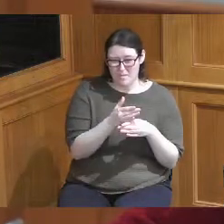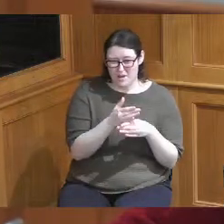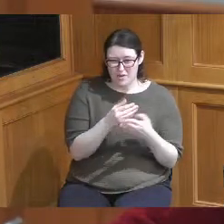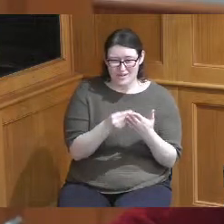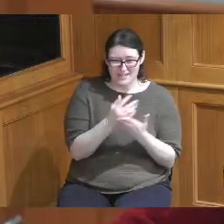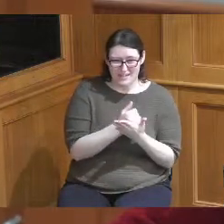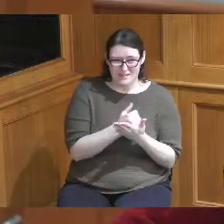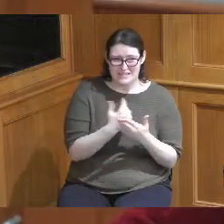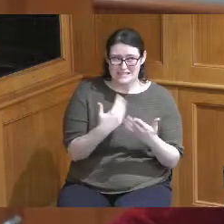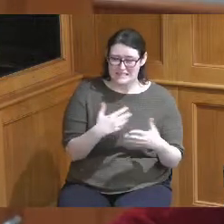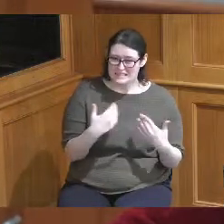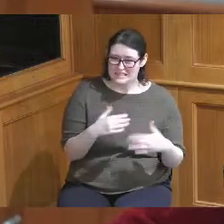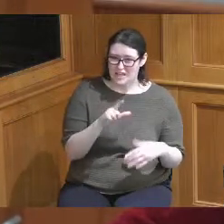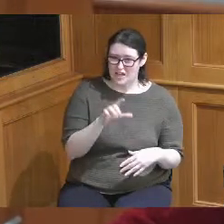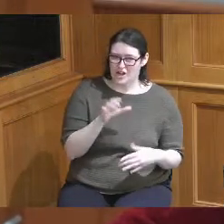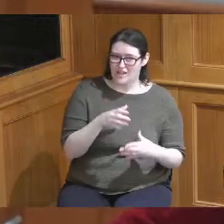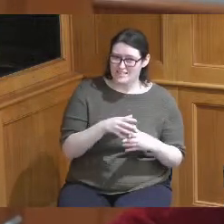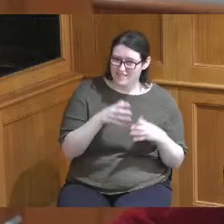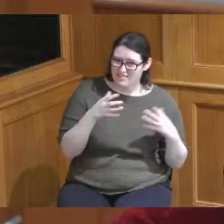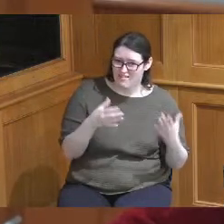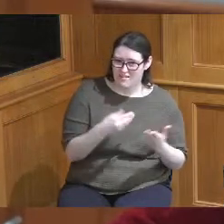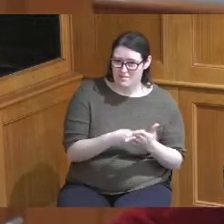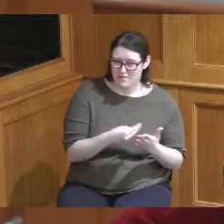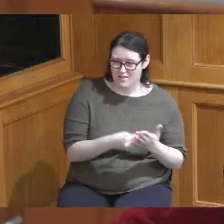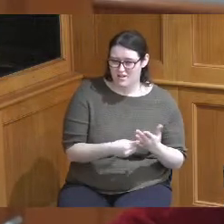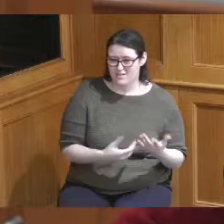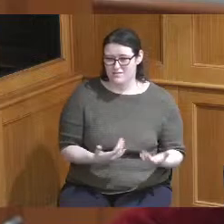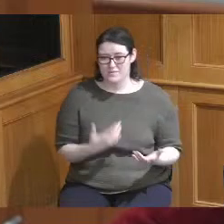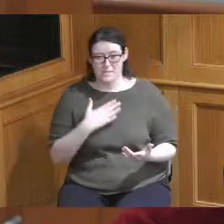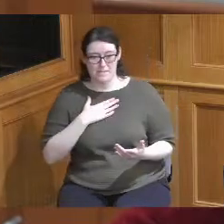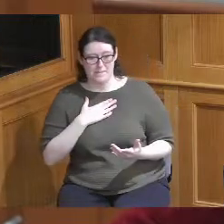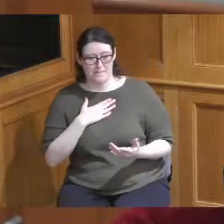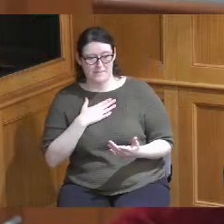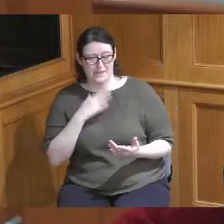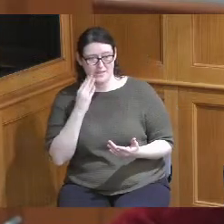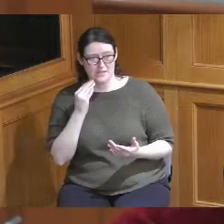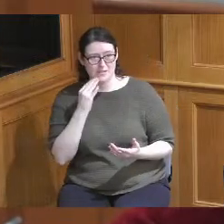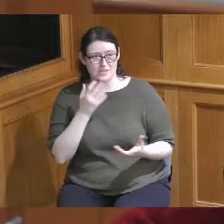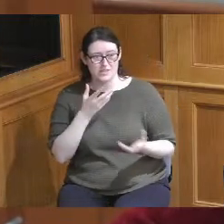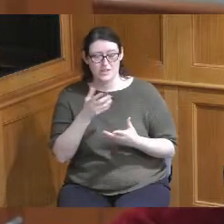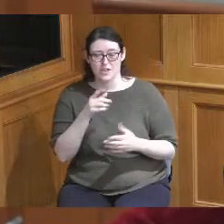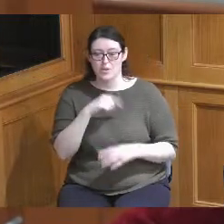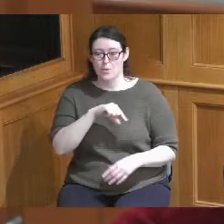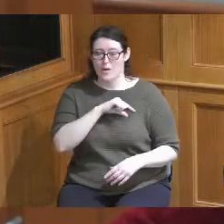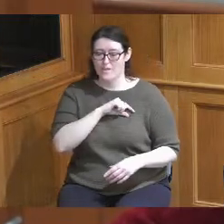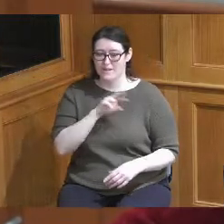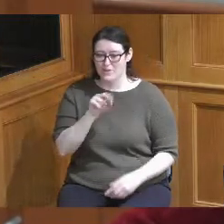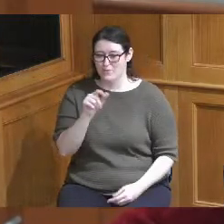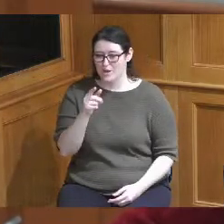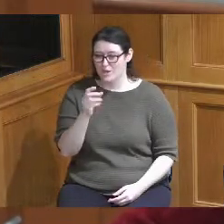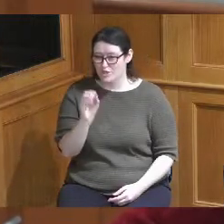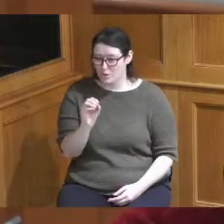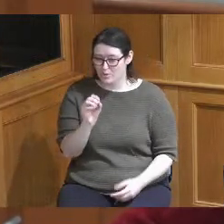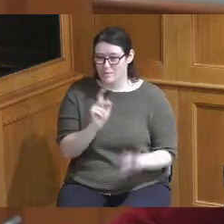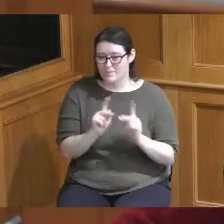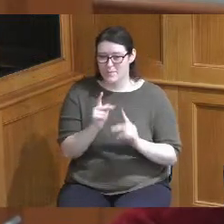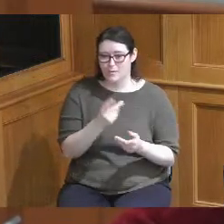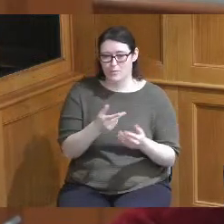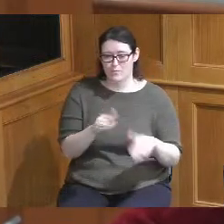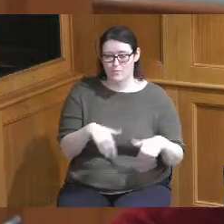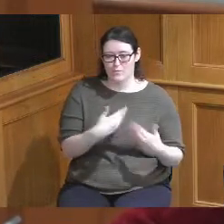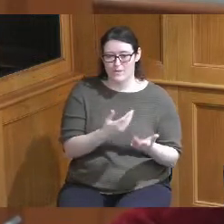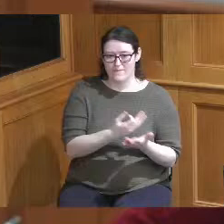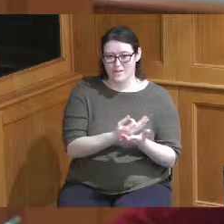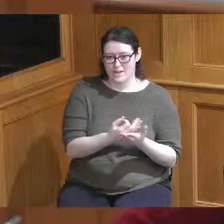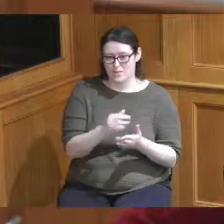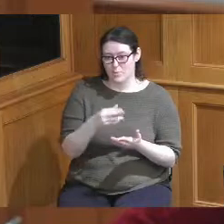lot. And what I deal with a lot is the qualifying ratios for individuals refinancing or buying a home. And